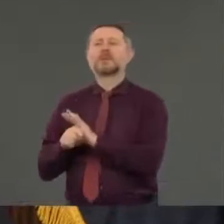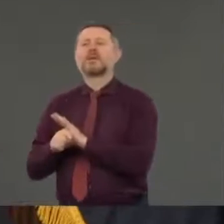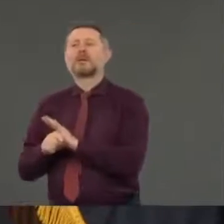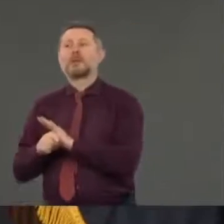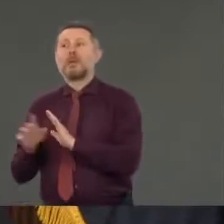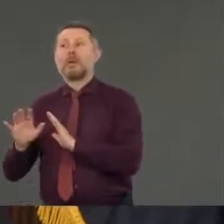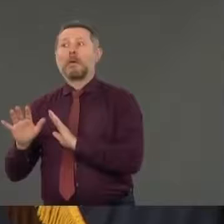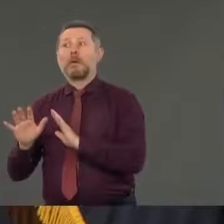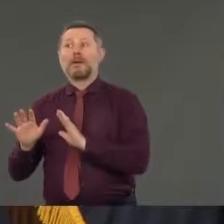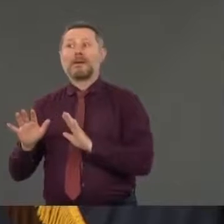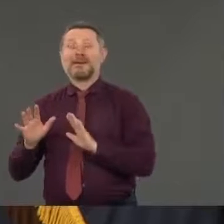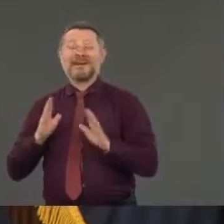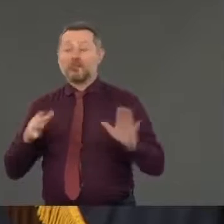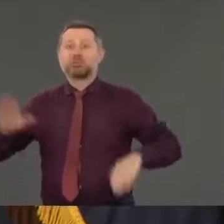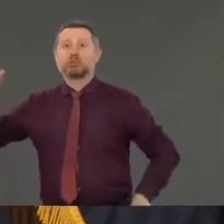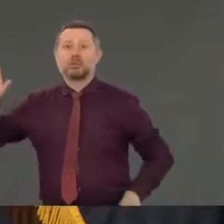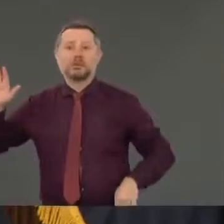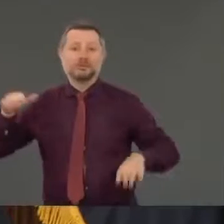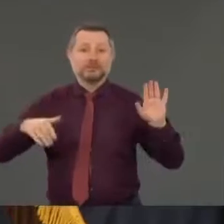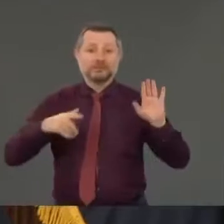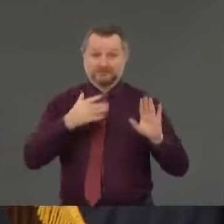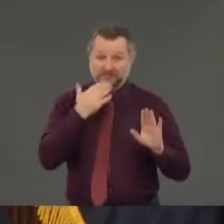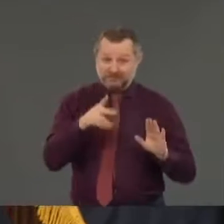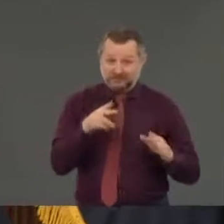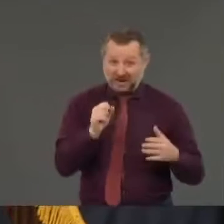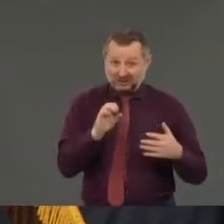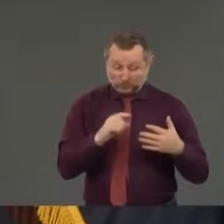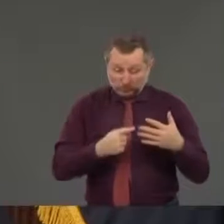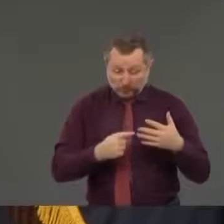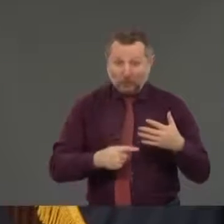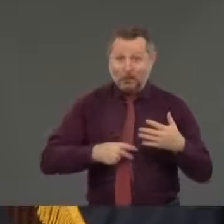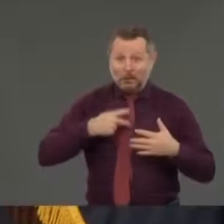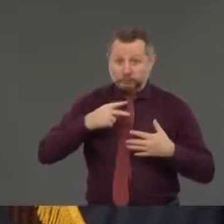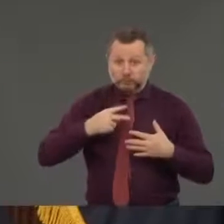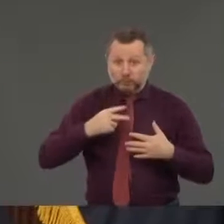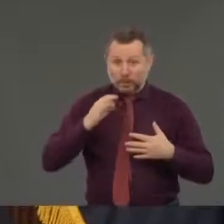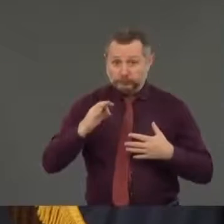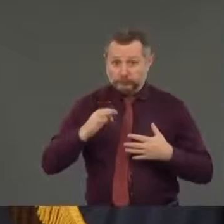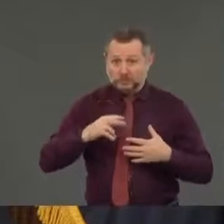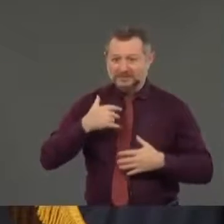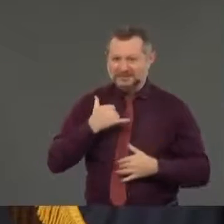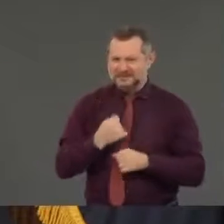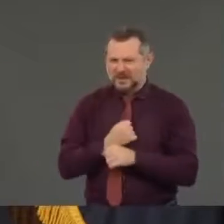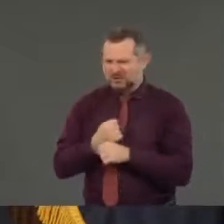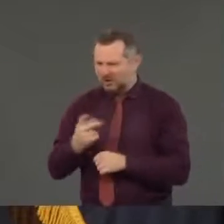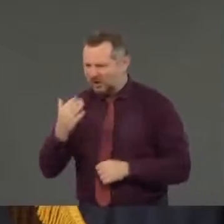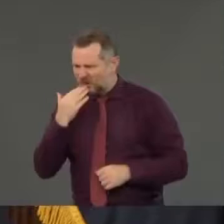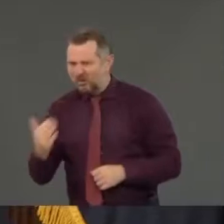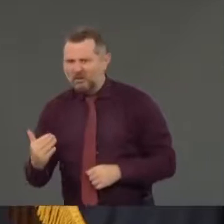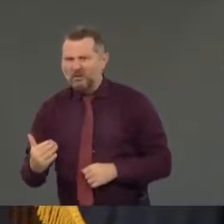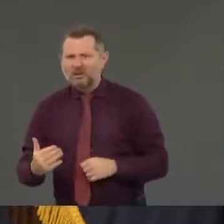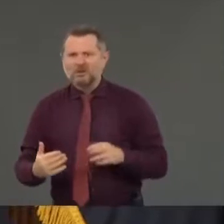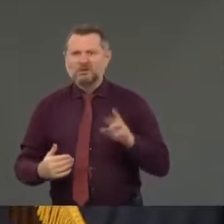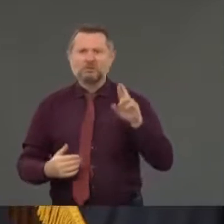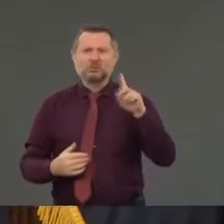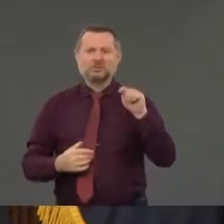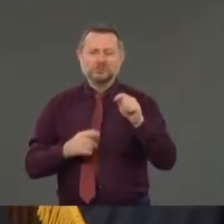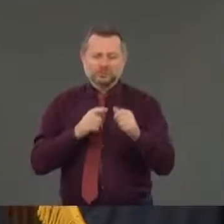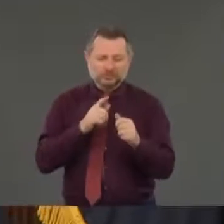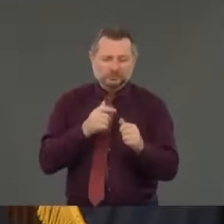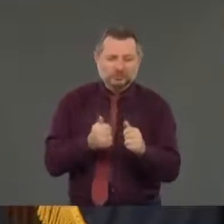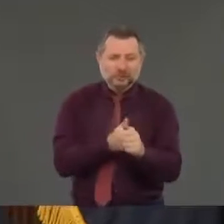said we would be on the phases. The data is good. Our rate of transmission is the lowest in the United